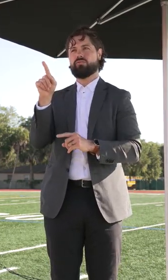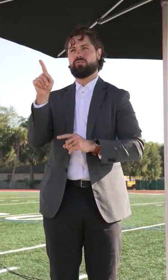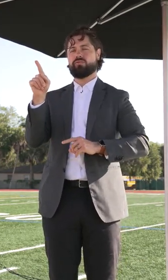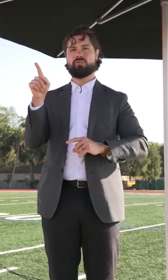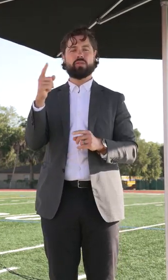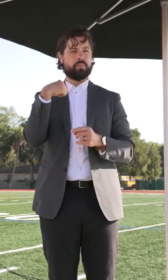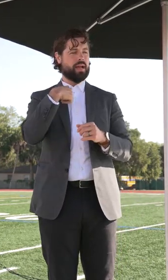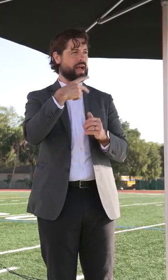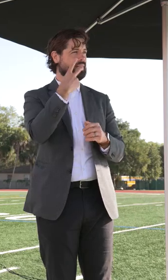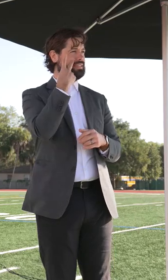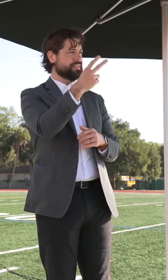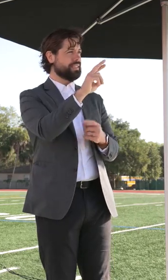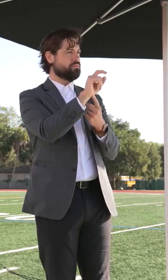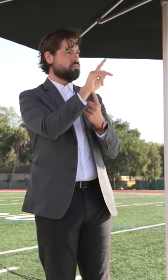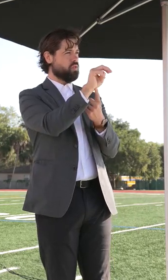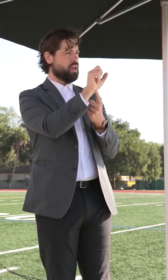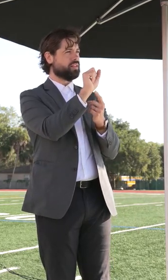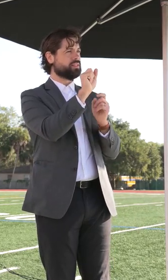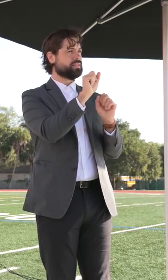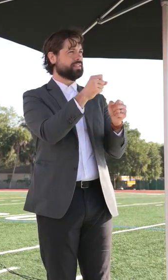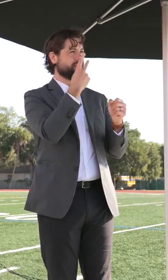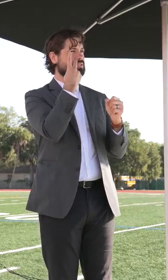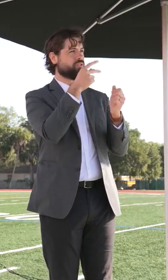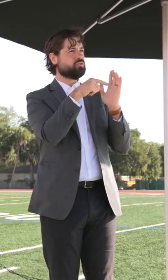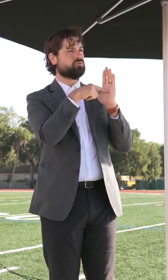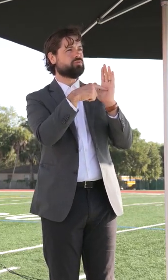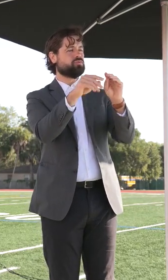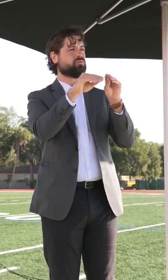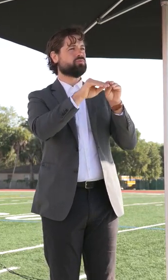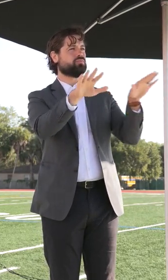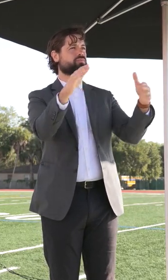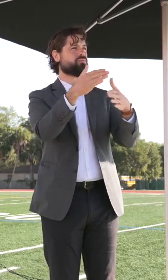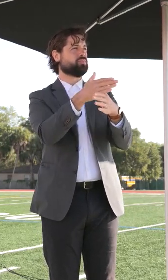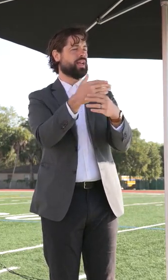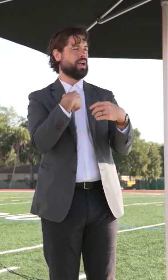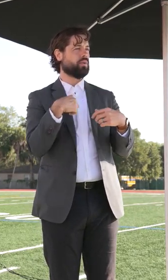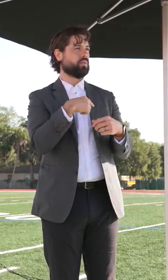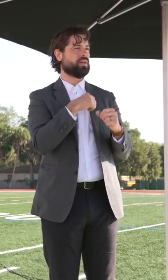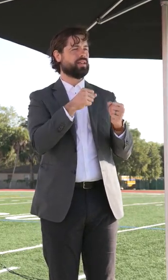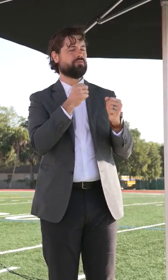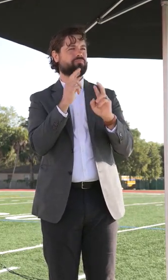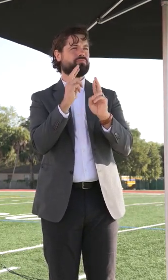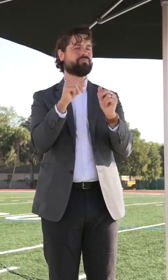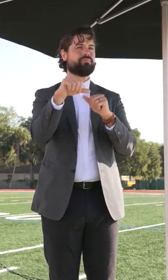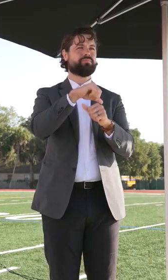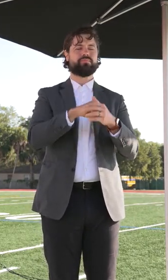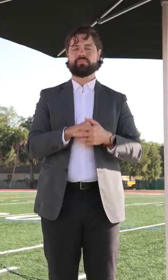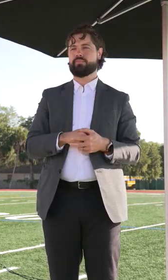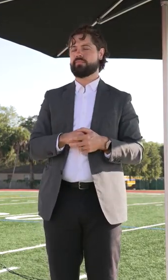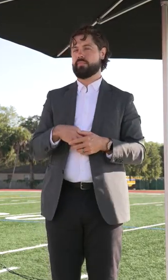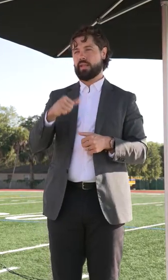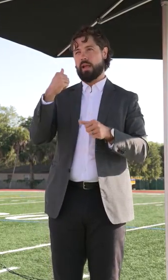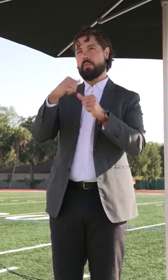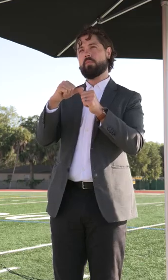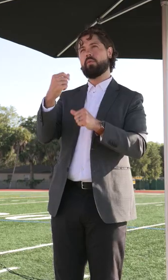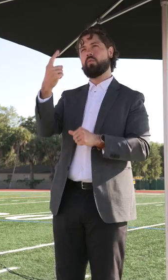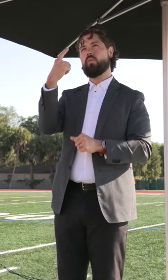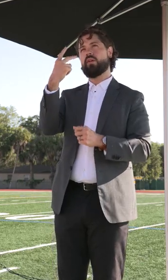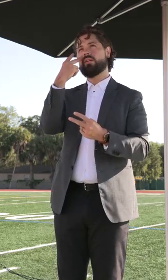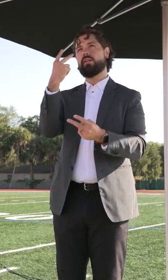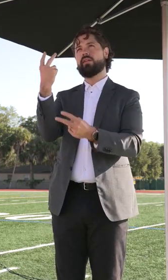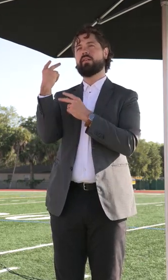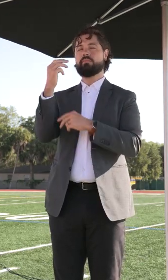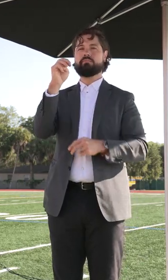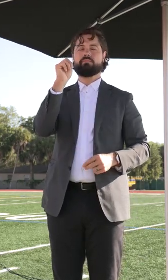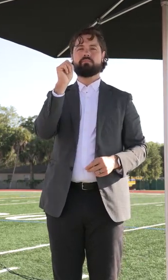how sharing gives meaning to life. During my freshman year, I remember hearing a story about our favorite alumnus, Mr.